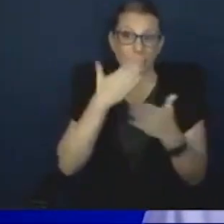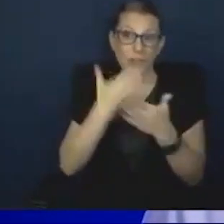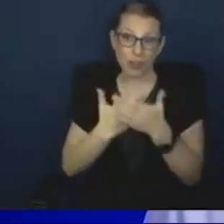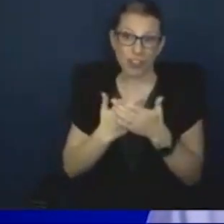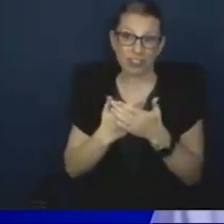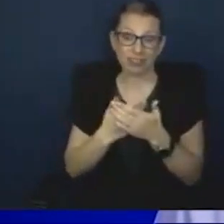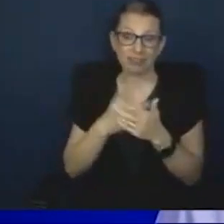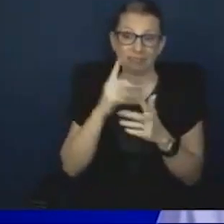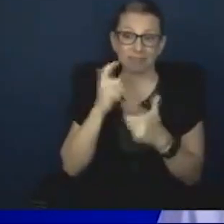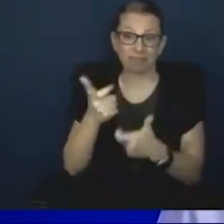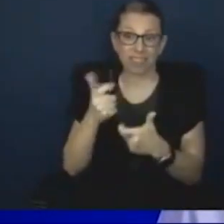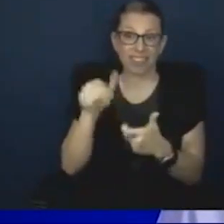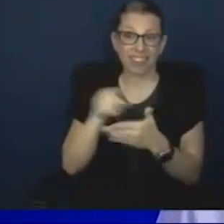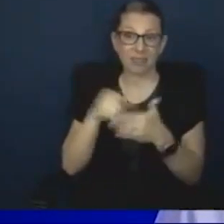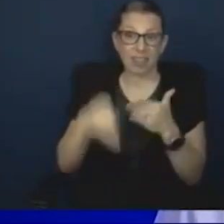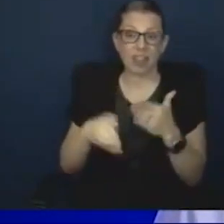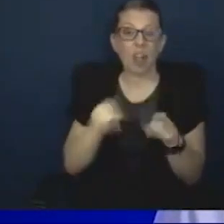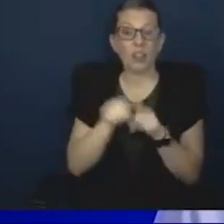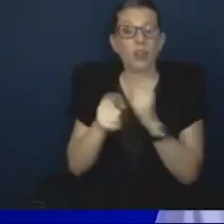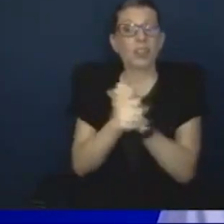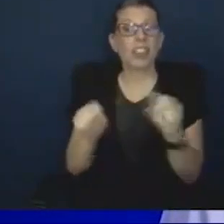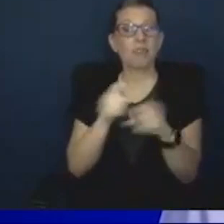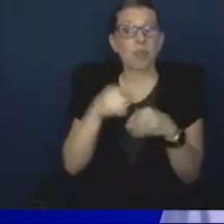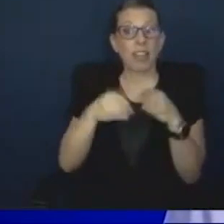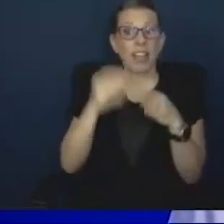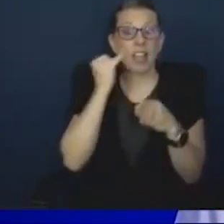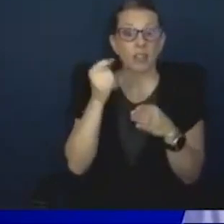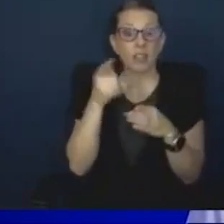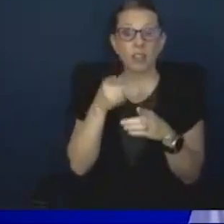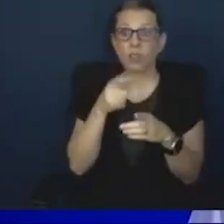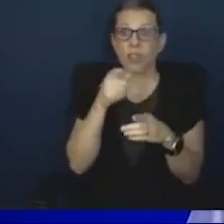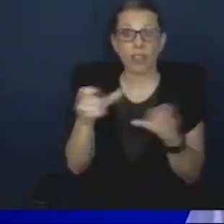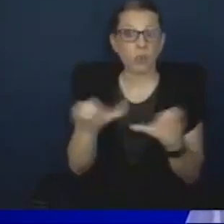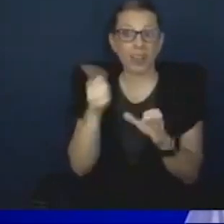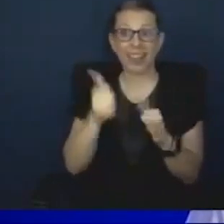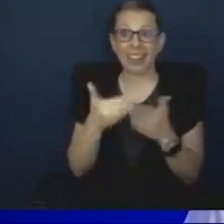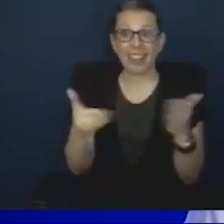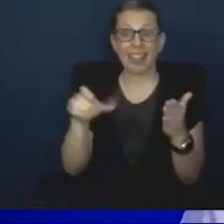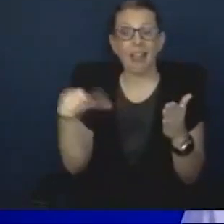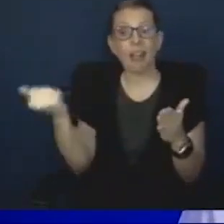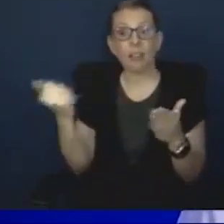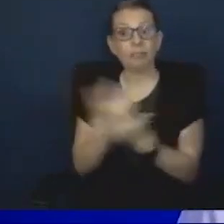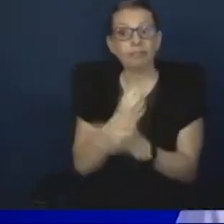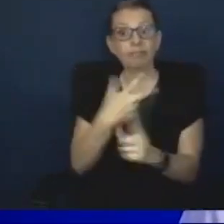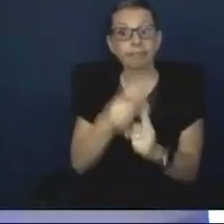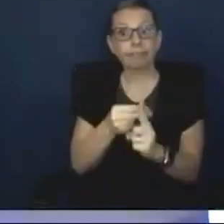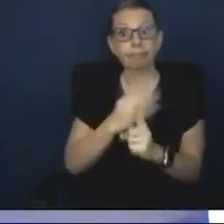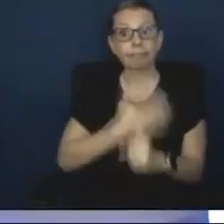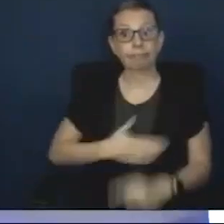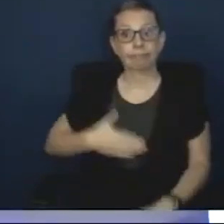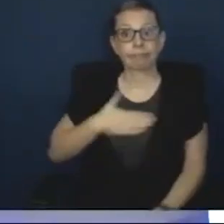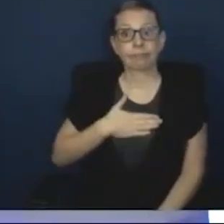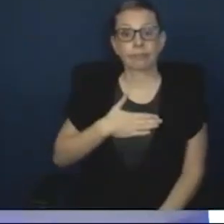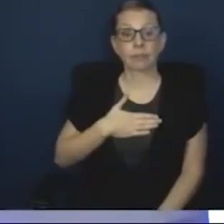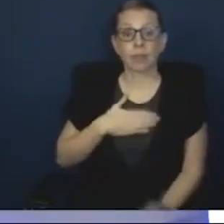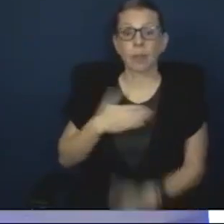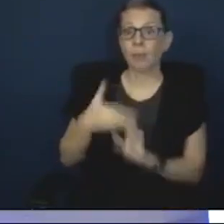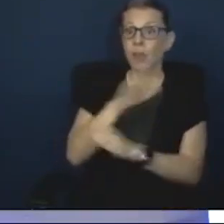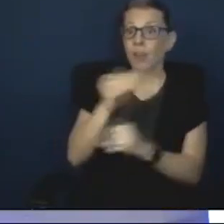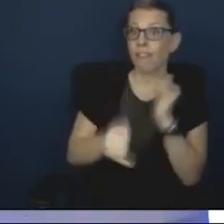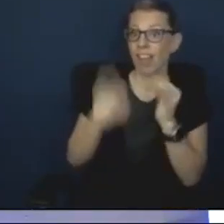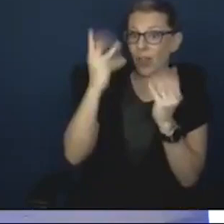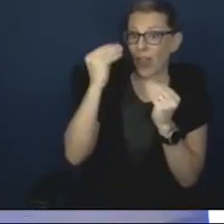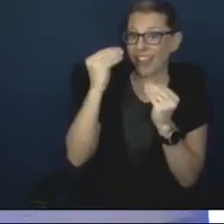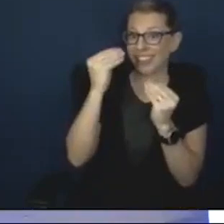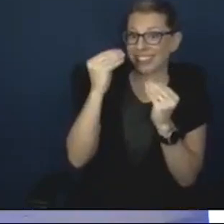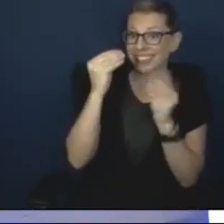please have a safe weekend. And if you're not doing anything else, please go get vaccinated. Okay, before your final thoughts... We